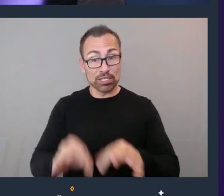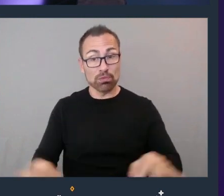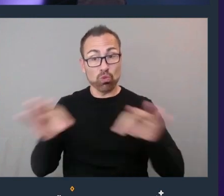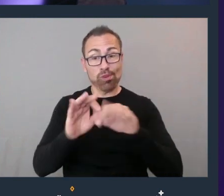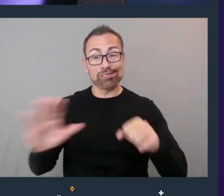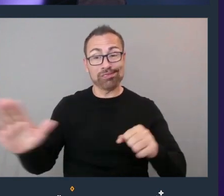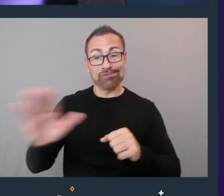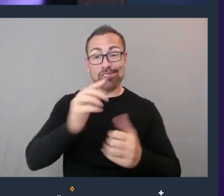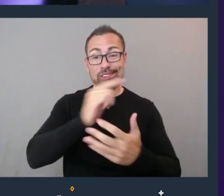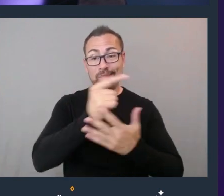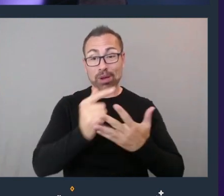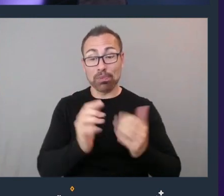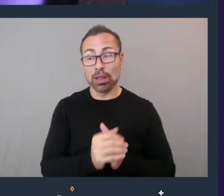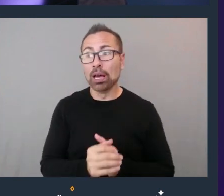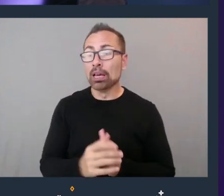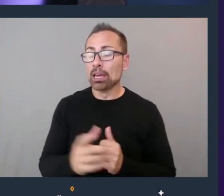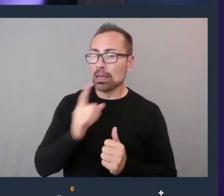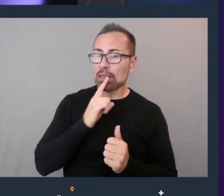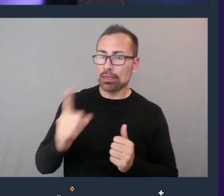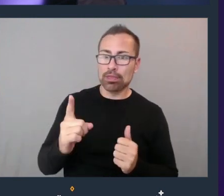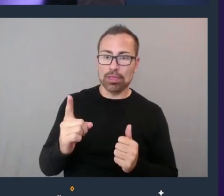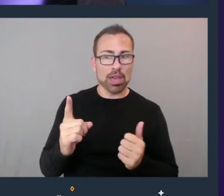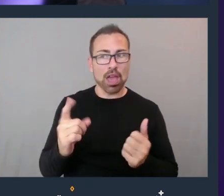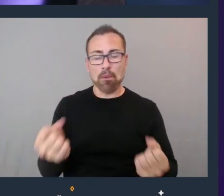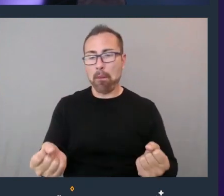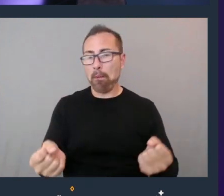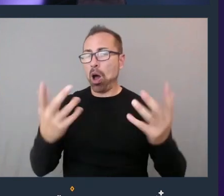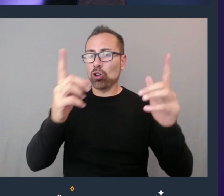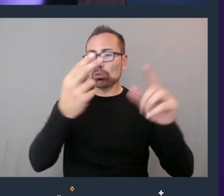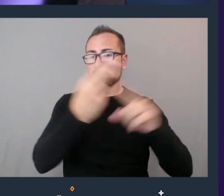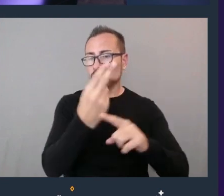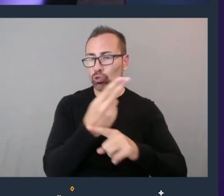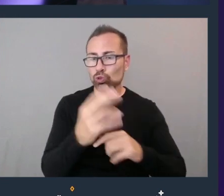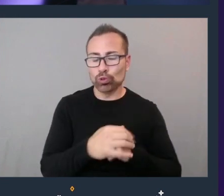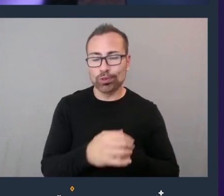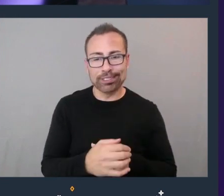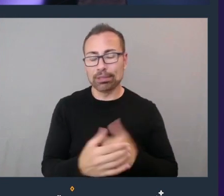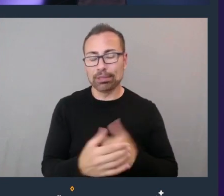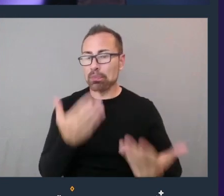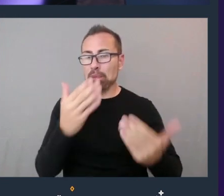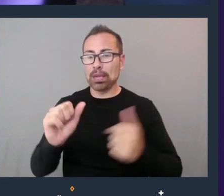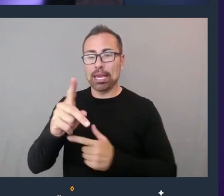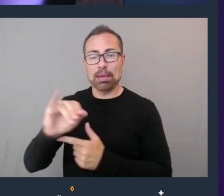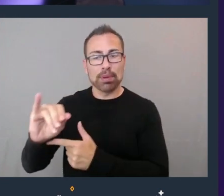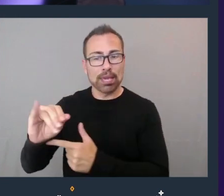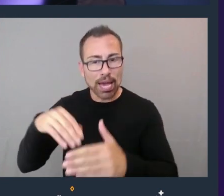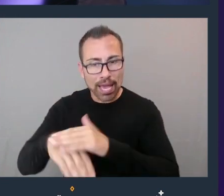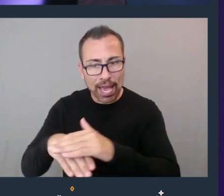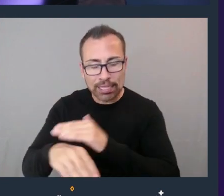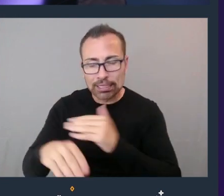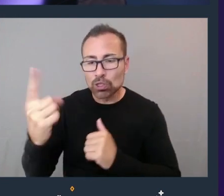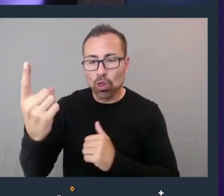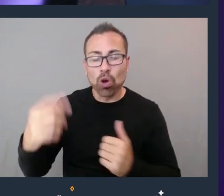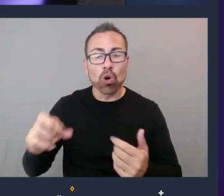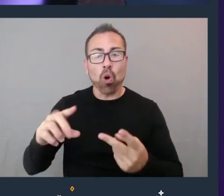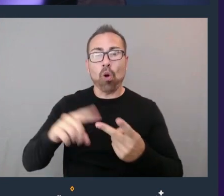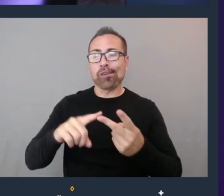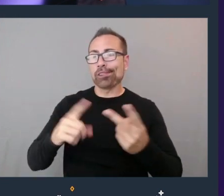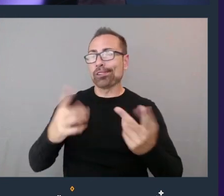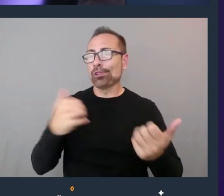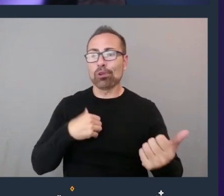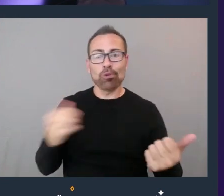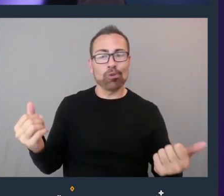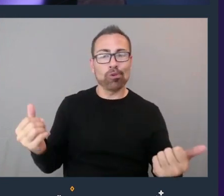used for just the cost of S3 API access. So whether you're looking for demographic attributes by geography, stock